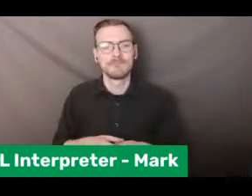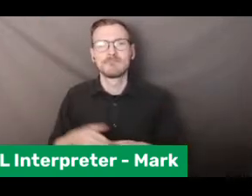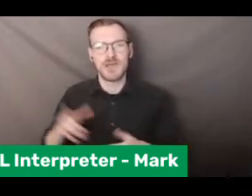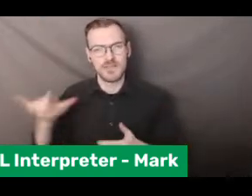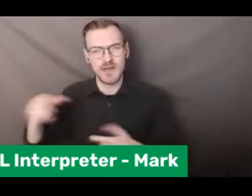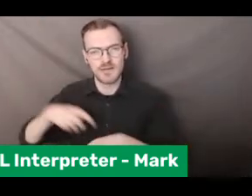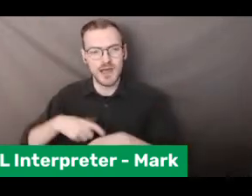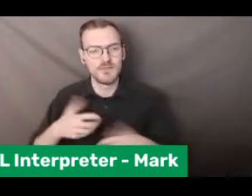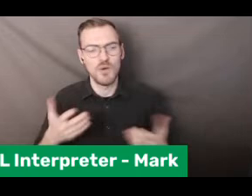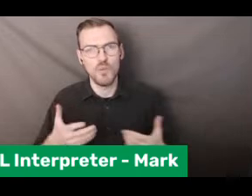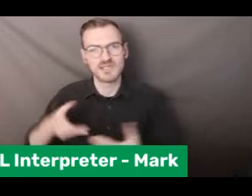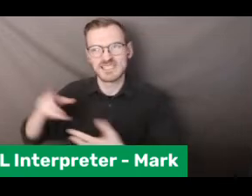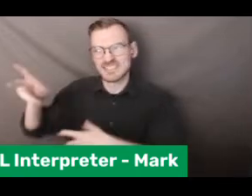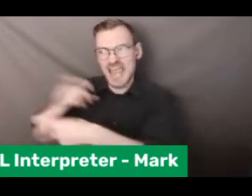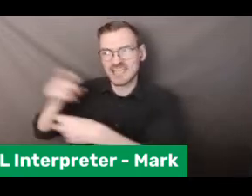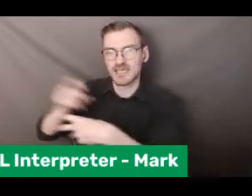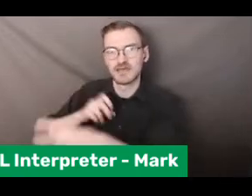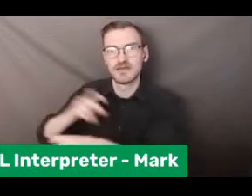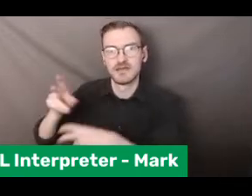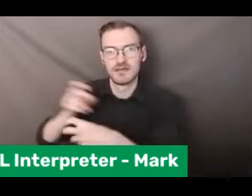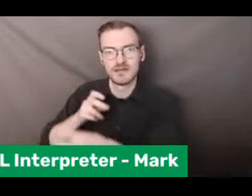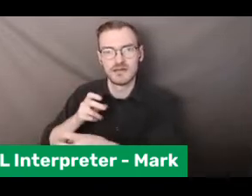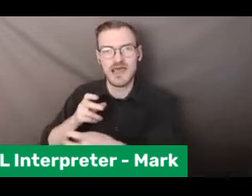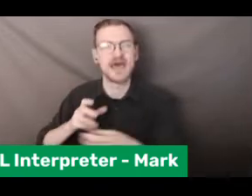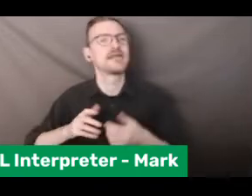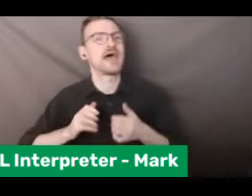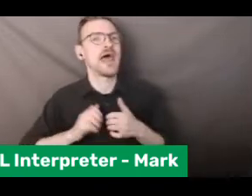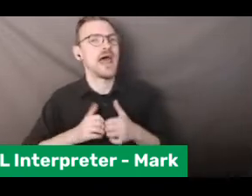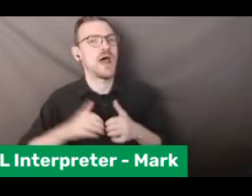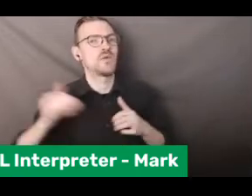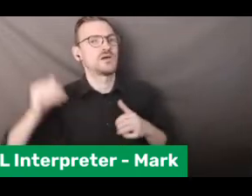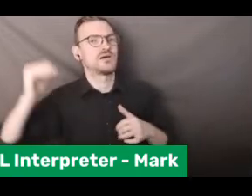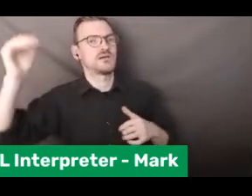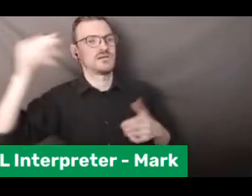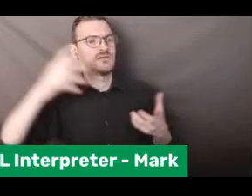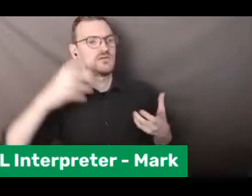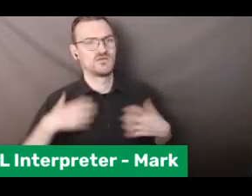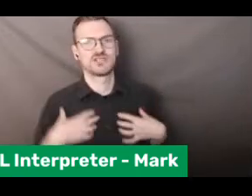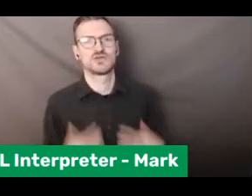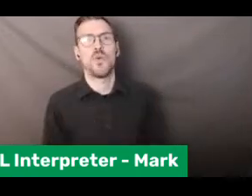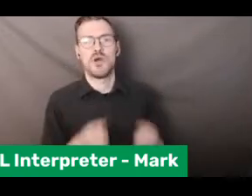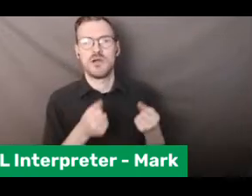us? How do we go back to the joys of being a 5-year-old?